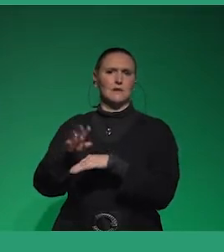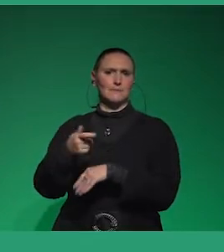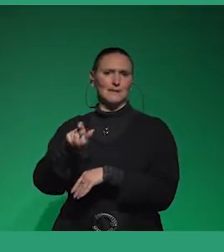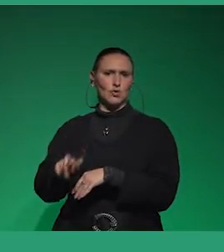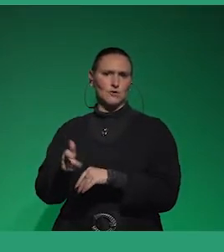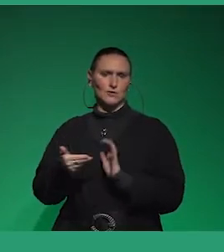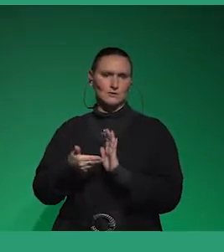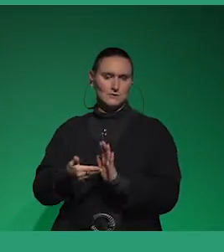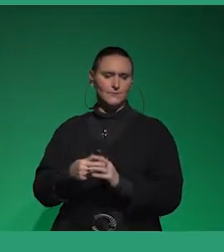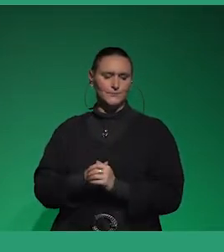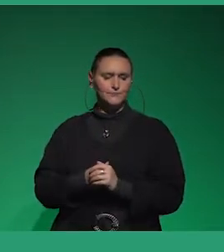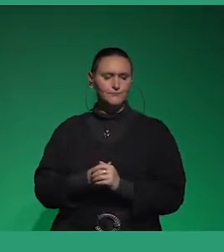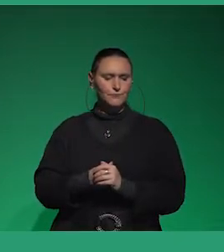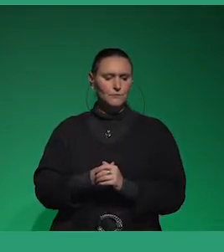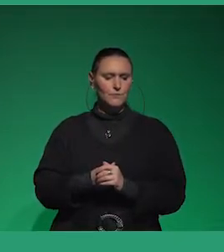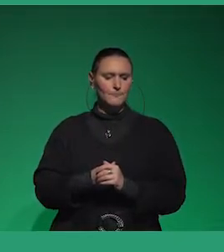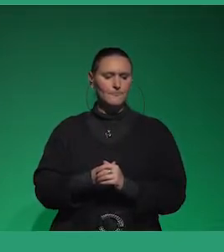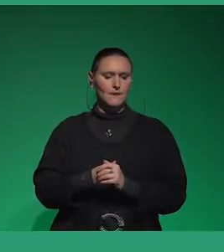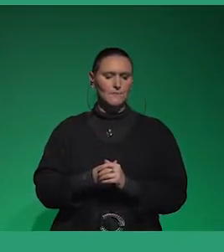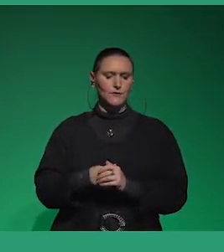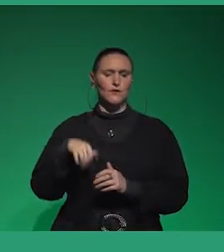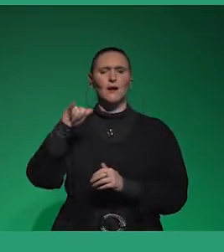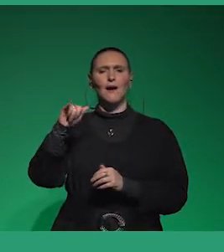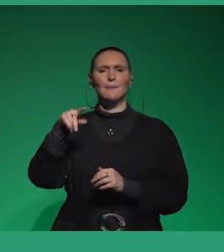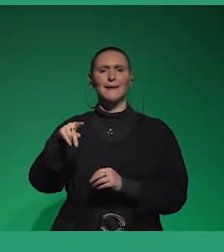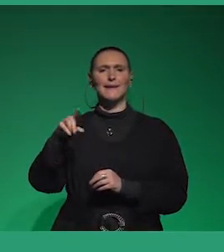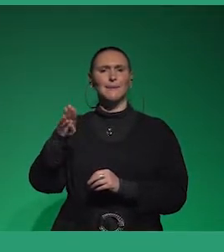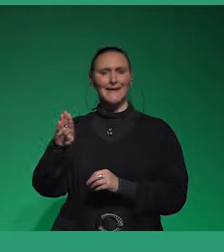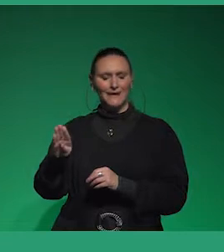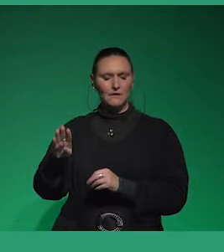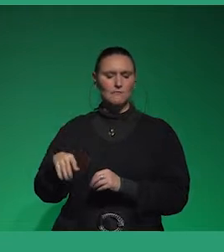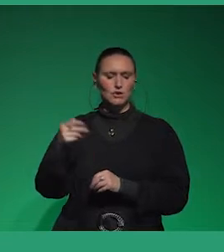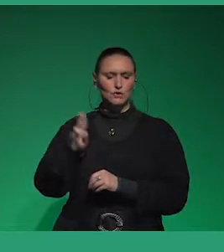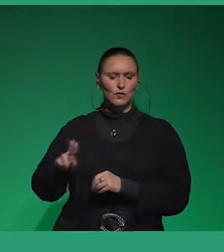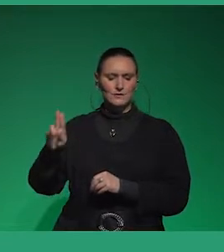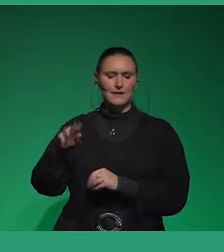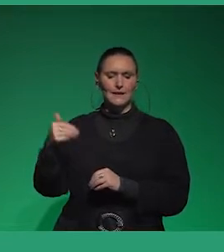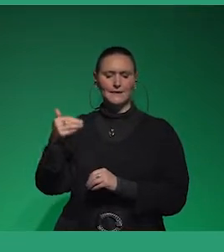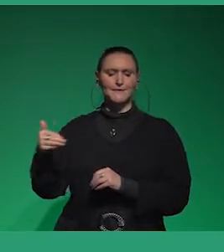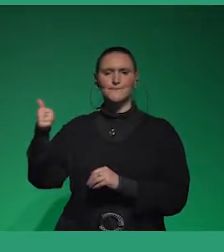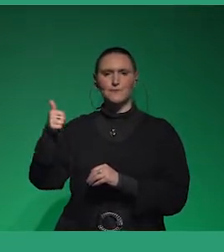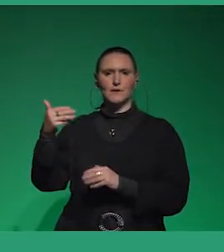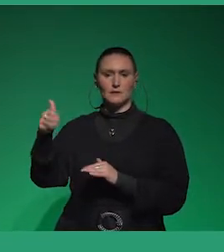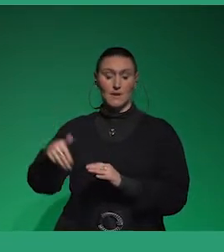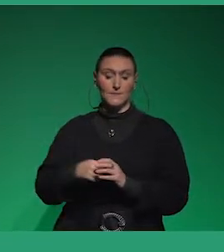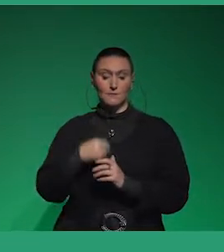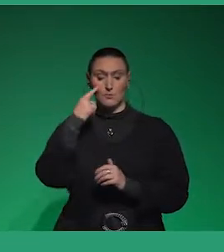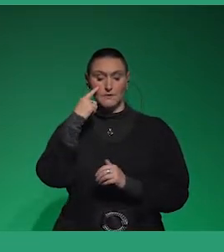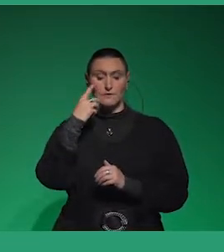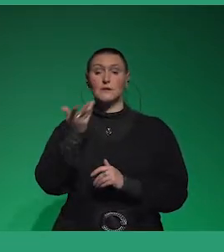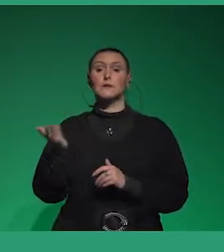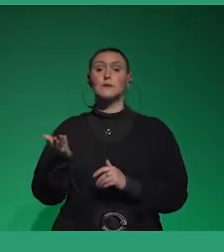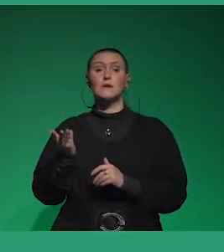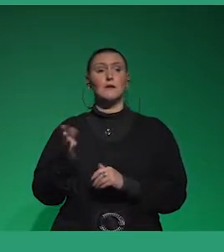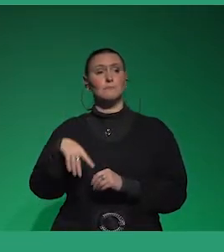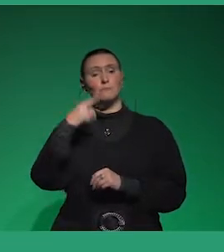is from the IPB University, the spokesperson. We successfully conducted the 2 phase of the project. So totally